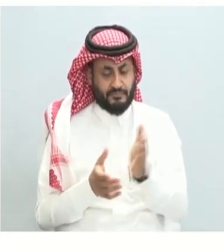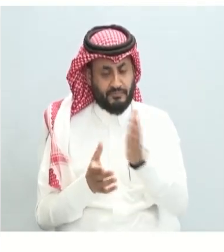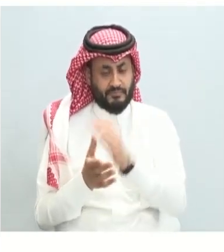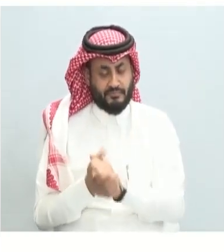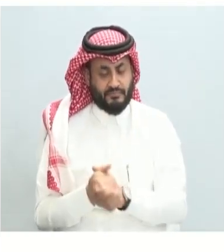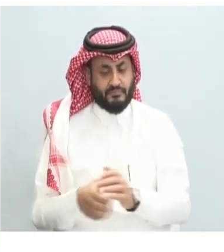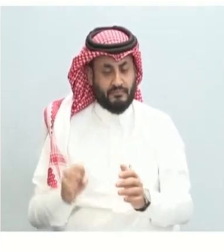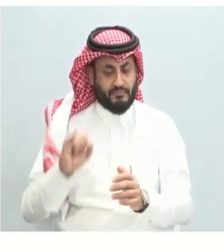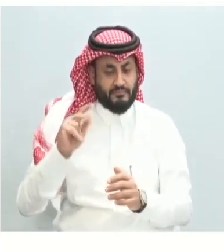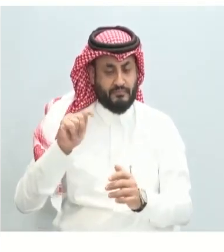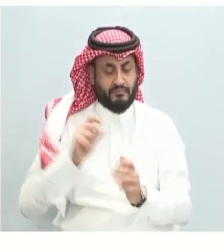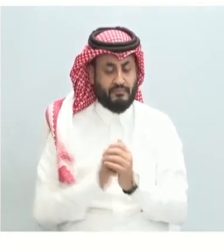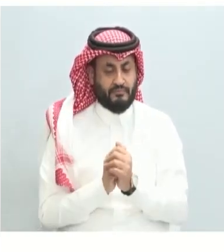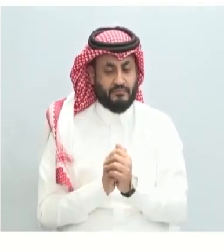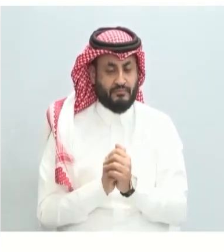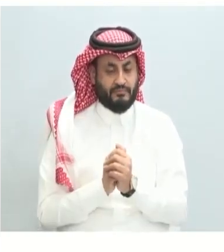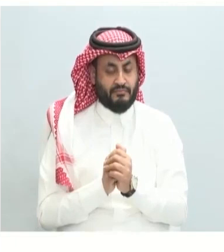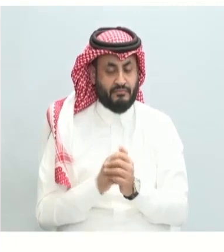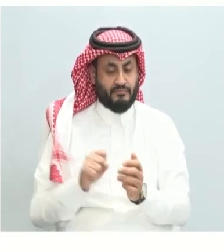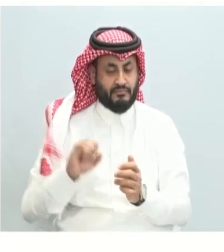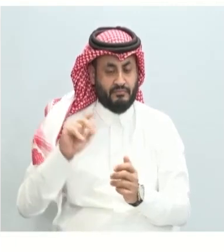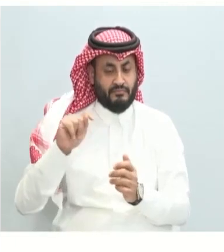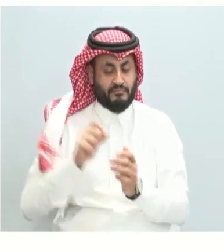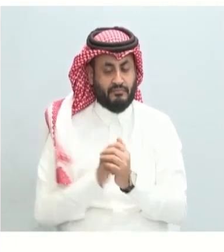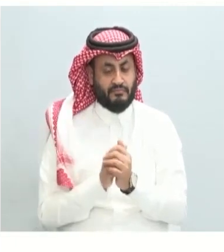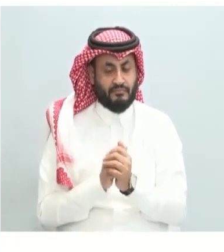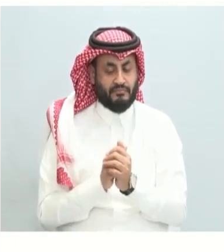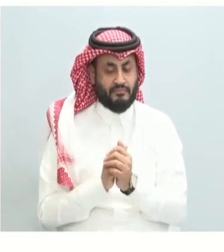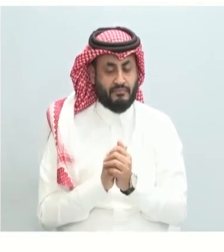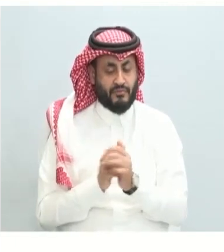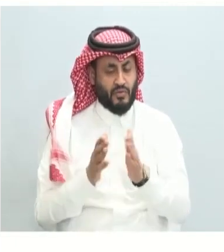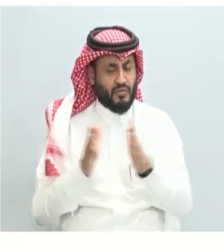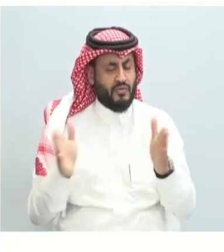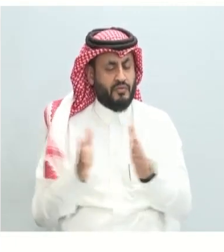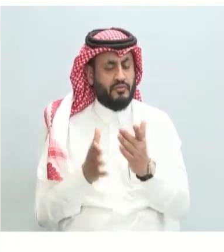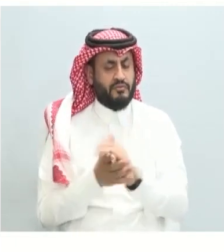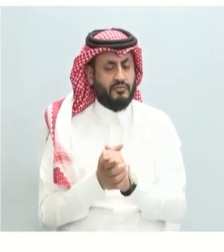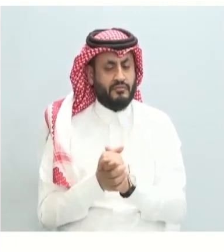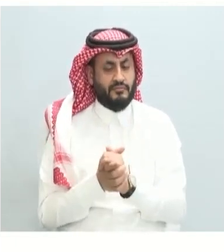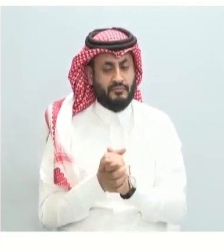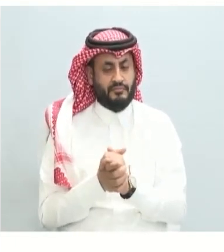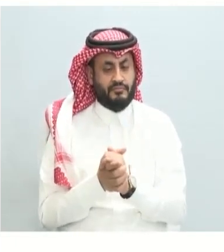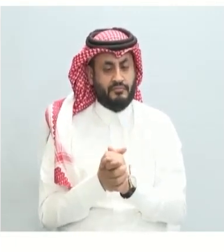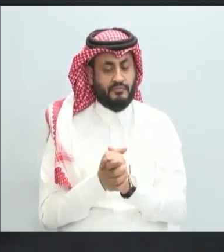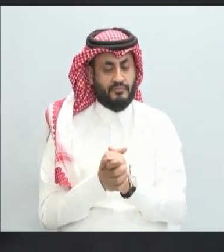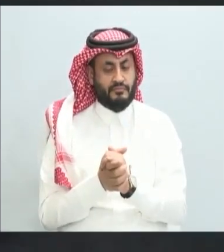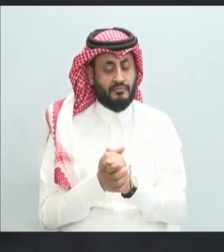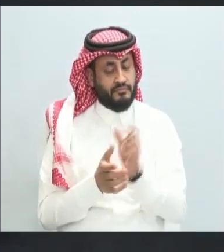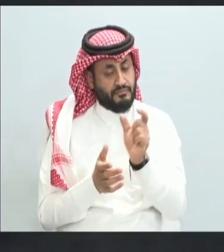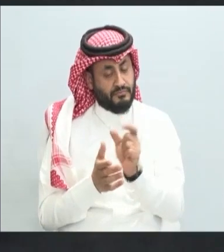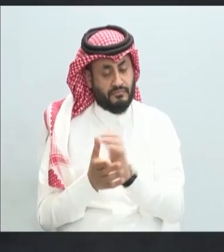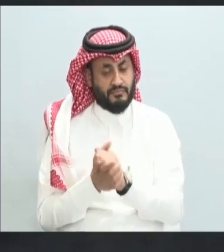next one? Set. Set. Is it long or short? It is